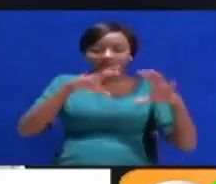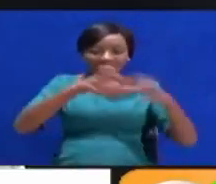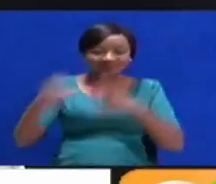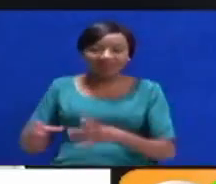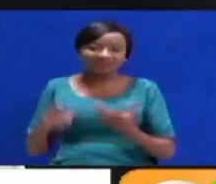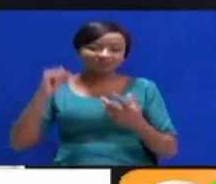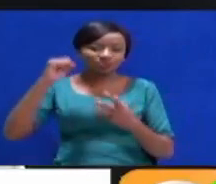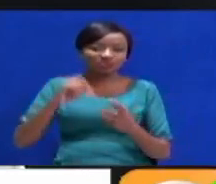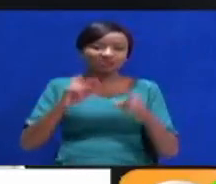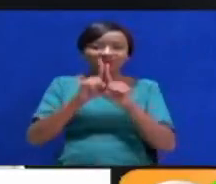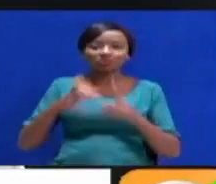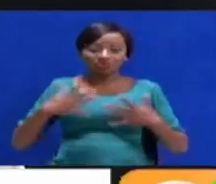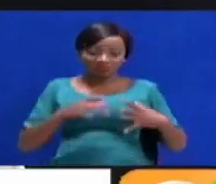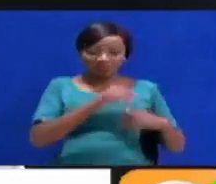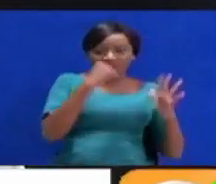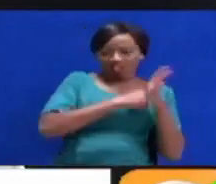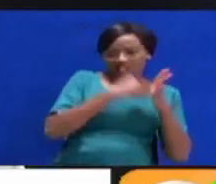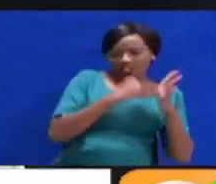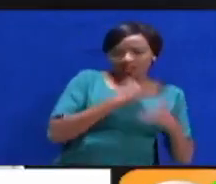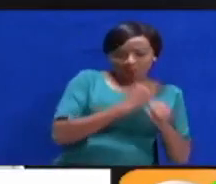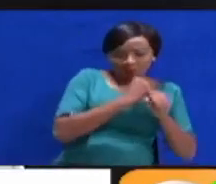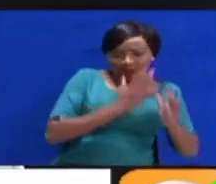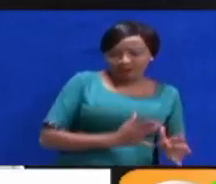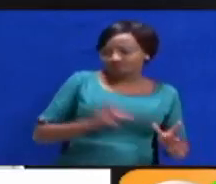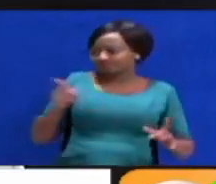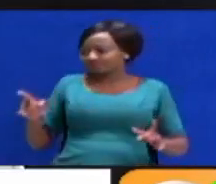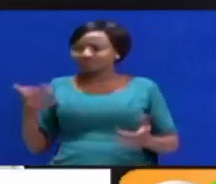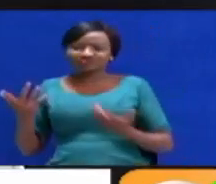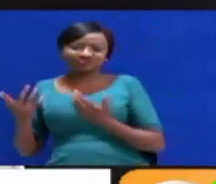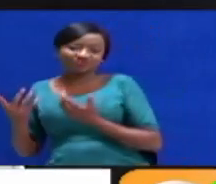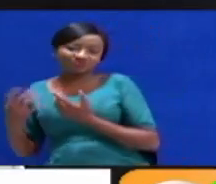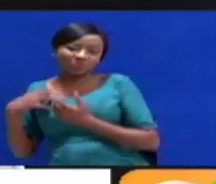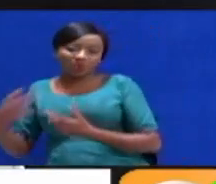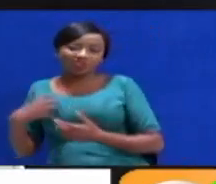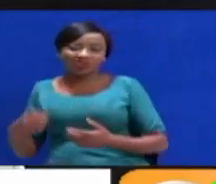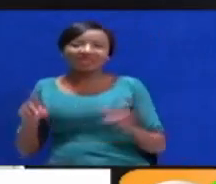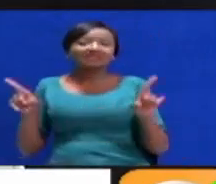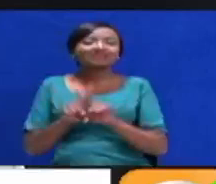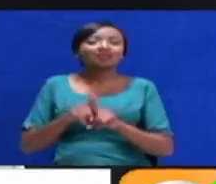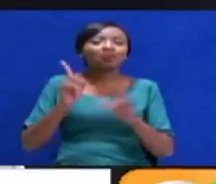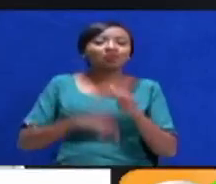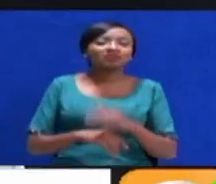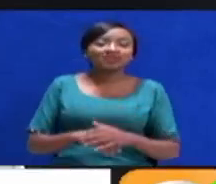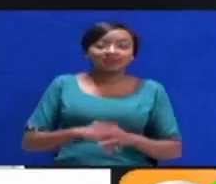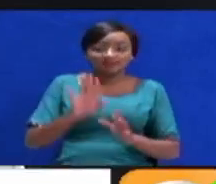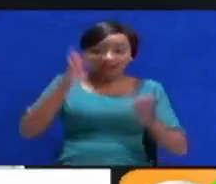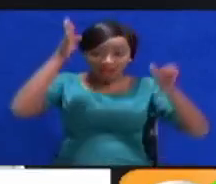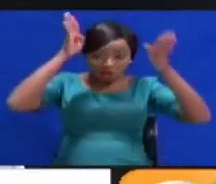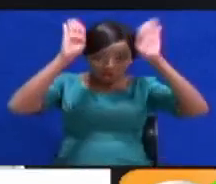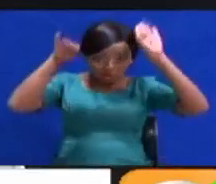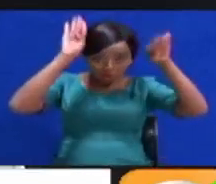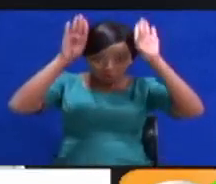the whole issue of hustlers versus dynasties is like painting a donkey with the colors of a zebra. But when the rains finally